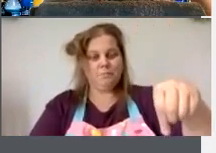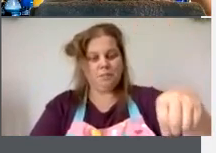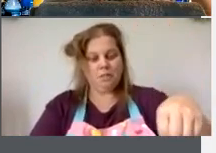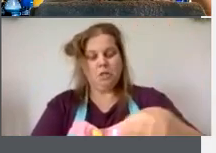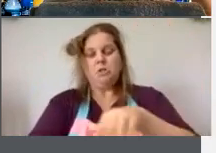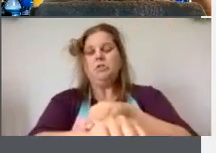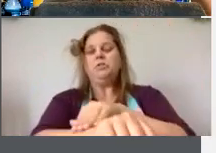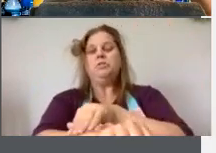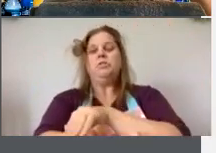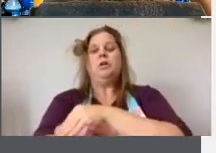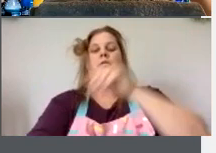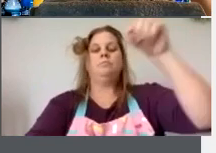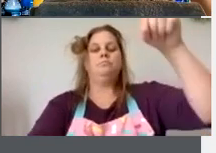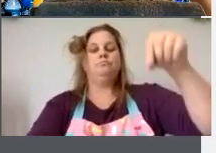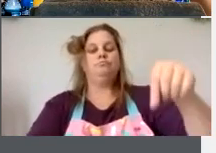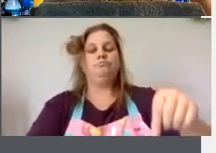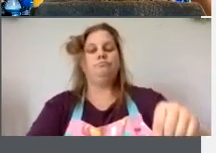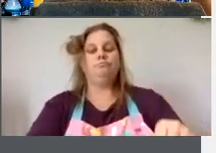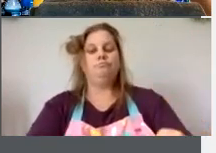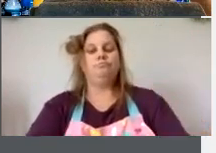slowly. You ready?